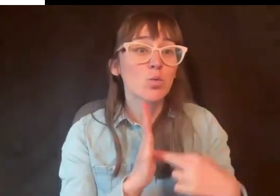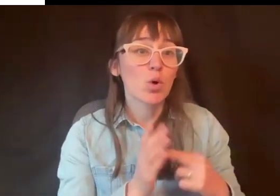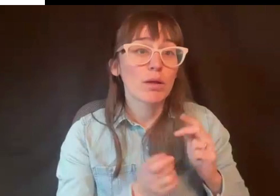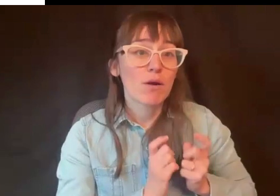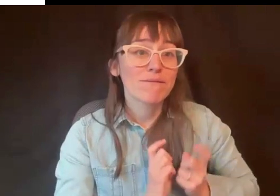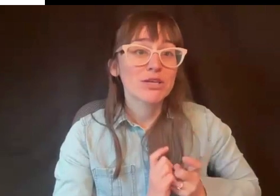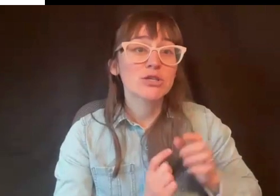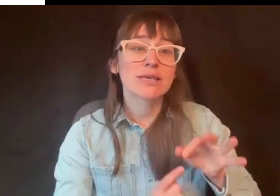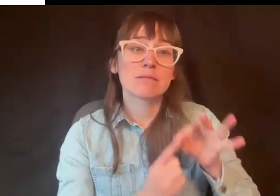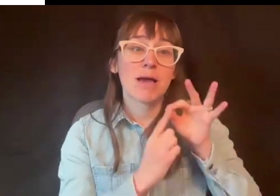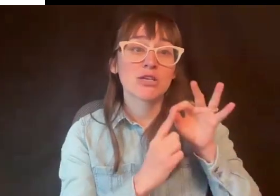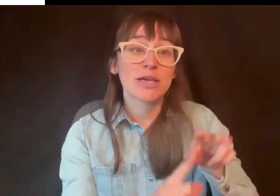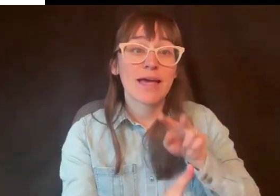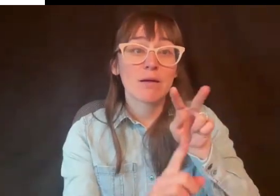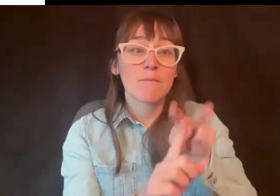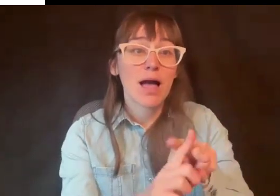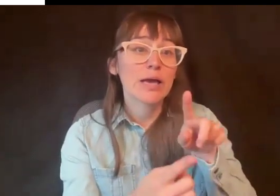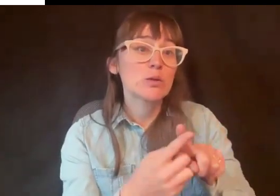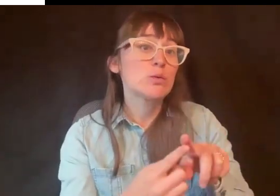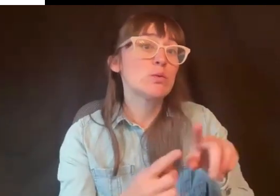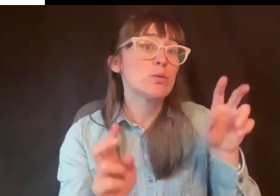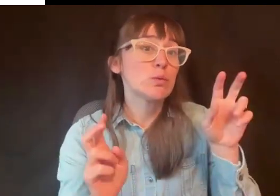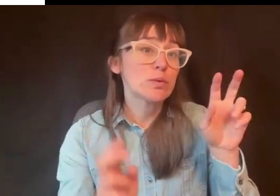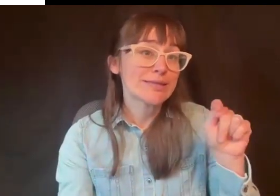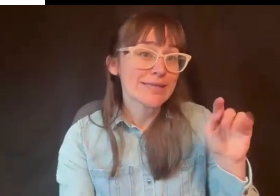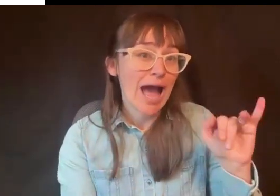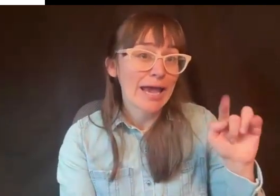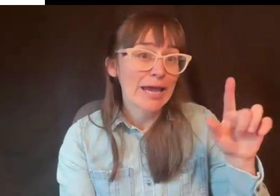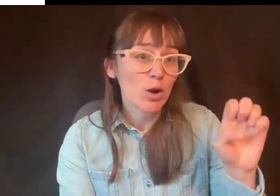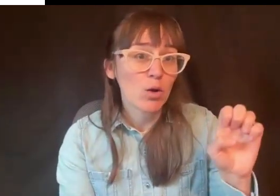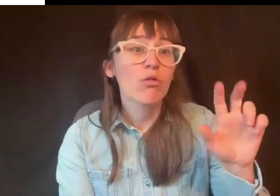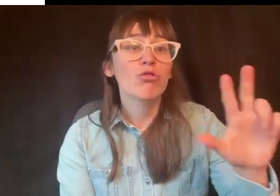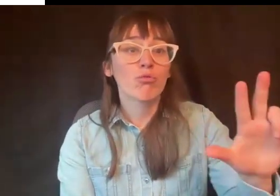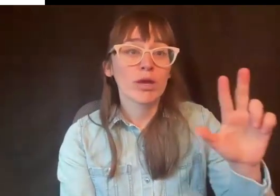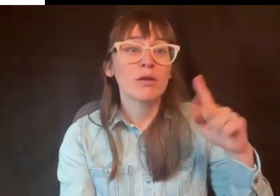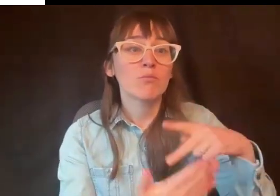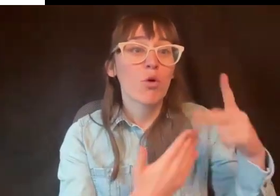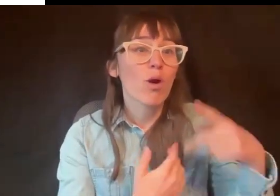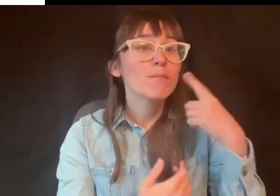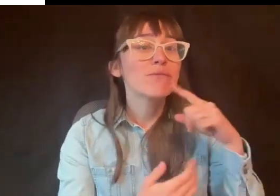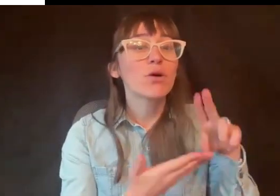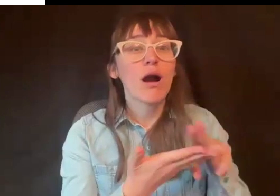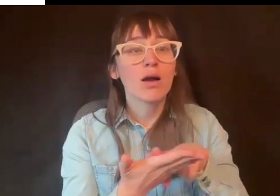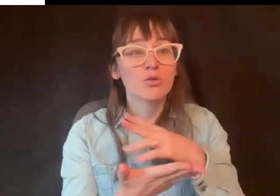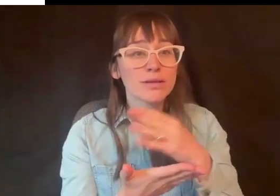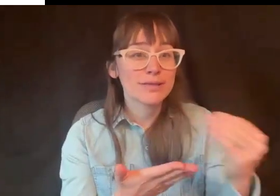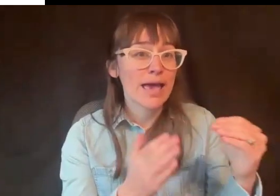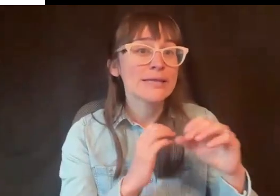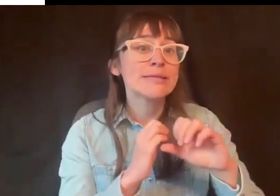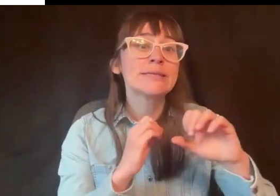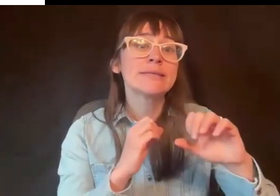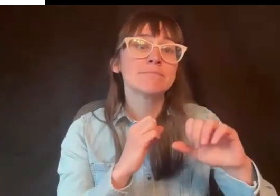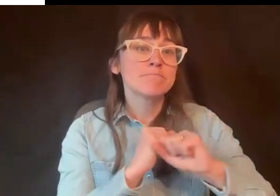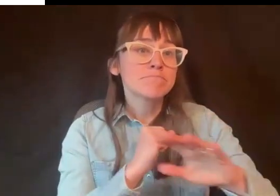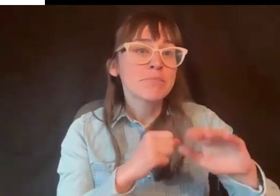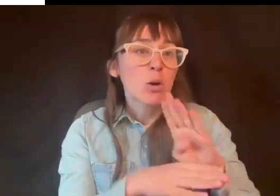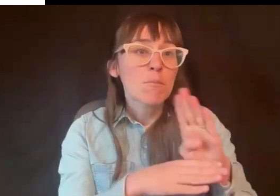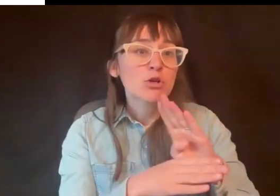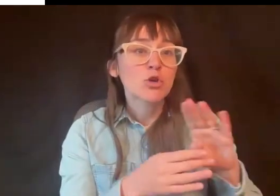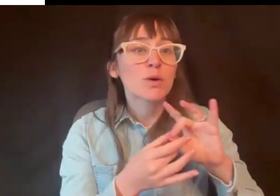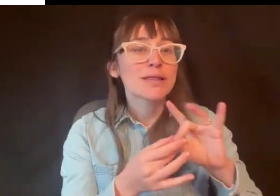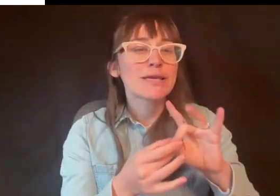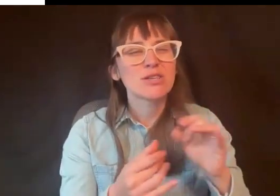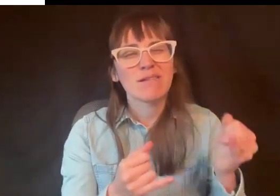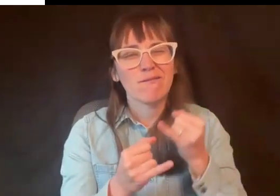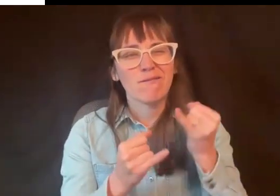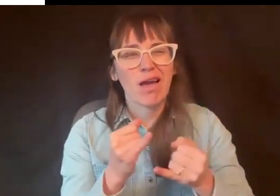that are applicable to Title III programs regarding contracts and commercial relationships. And finally, we'll summarize key points